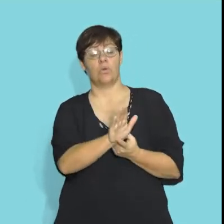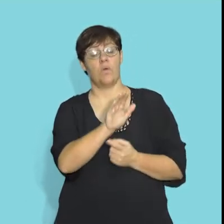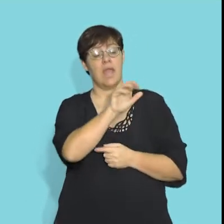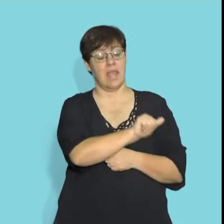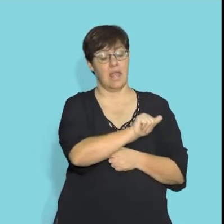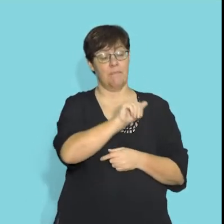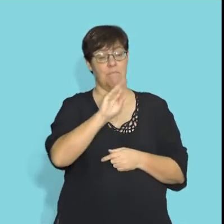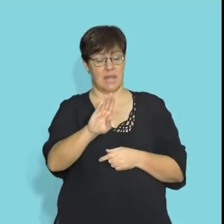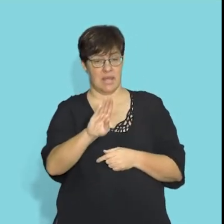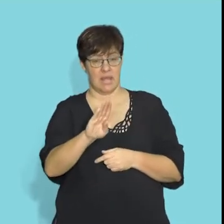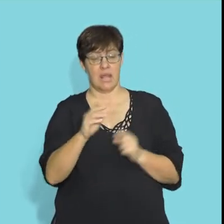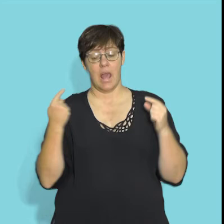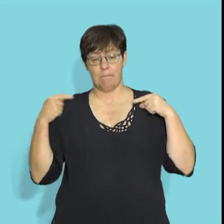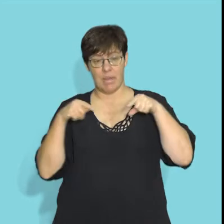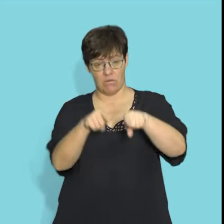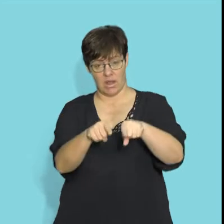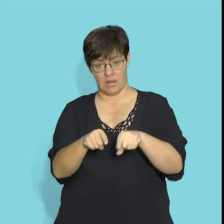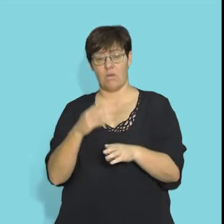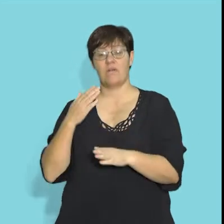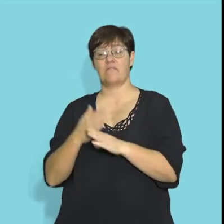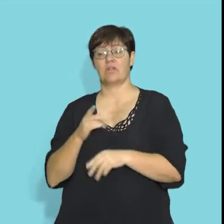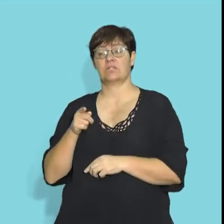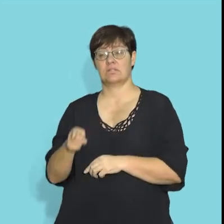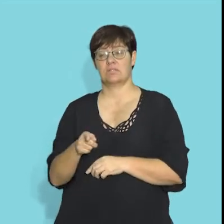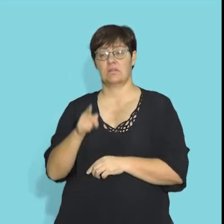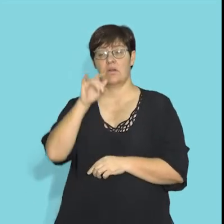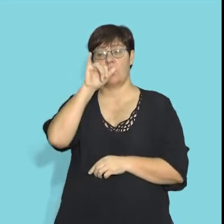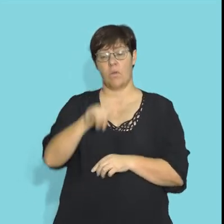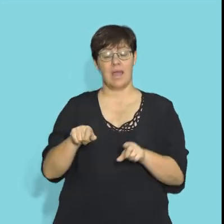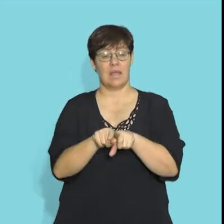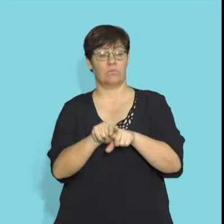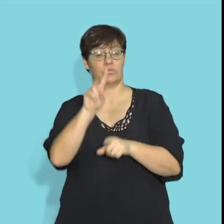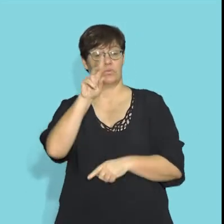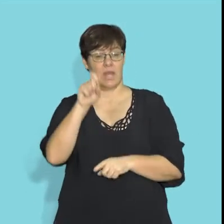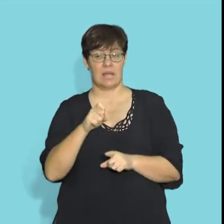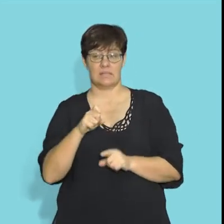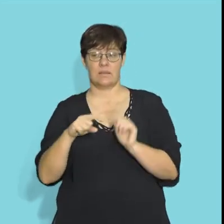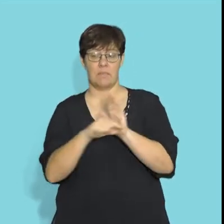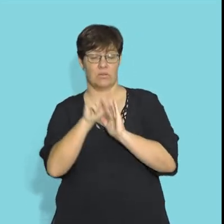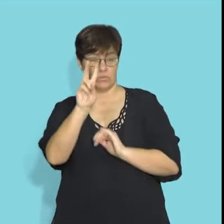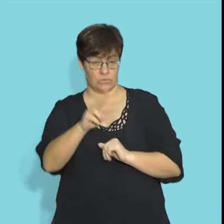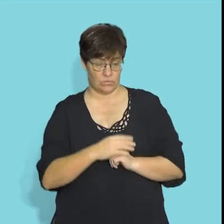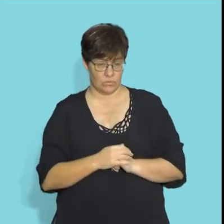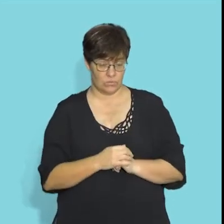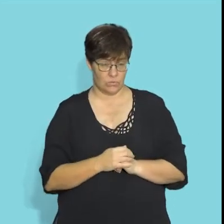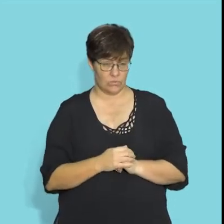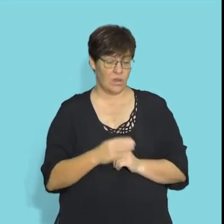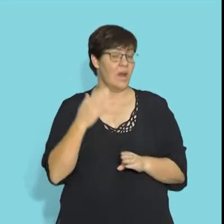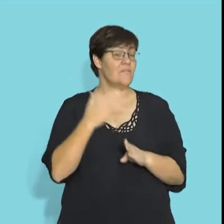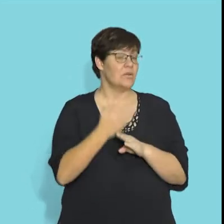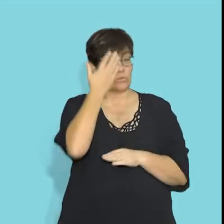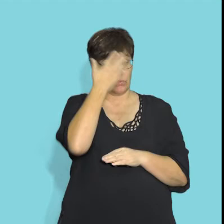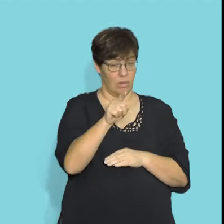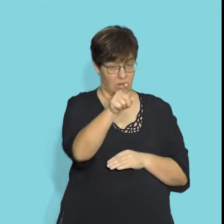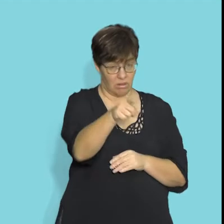says, show that the line AB is parallel to the function y equals 2x minus 2. Now, from